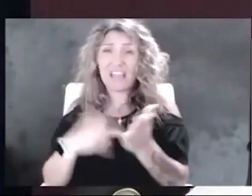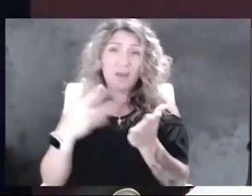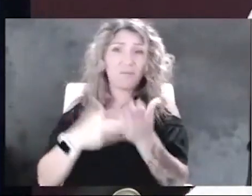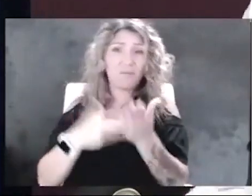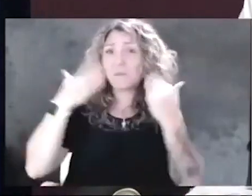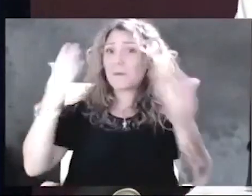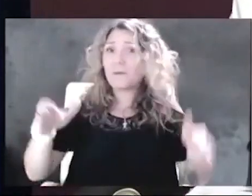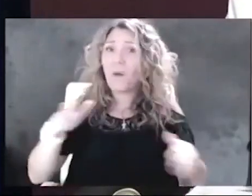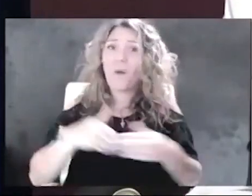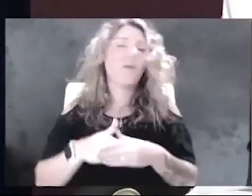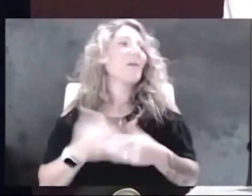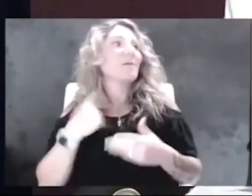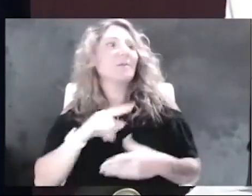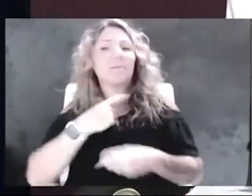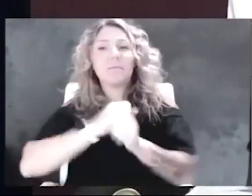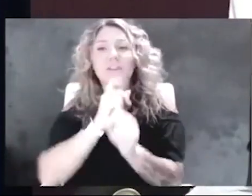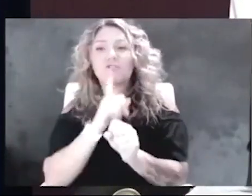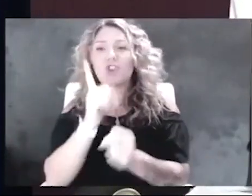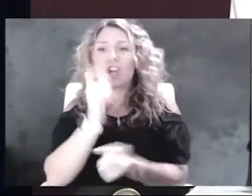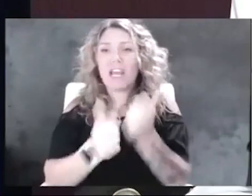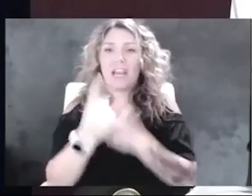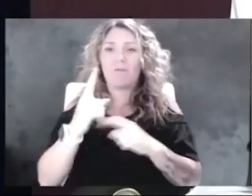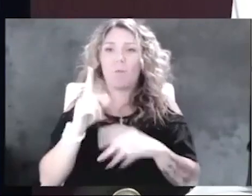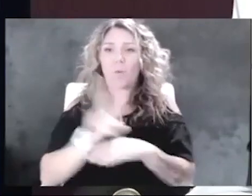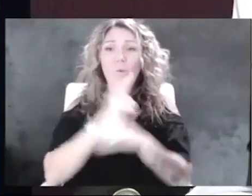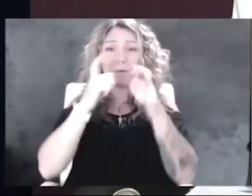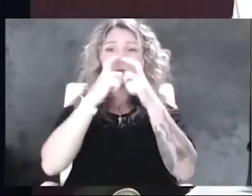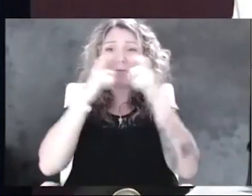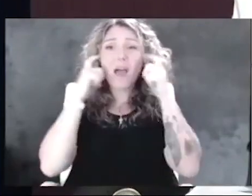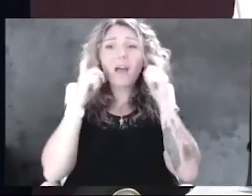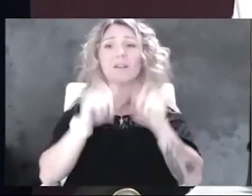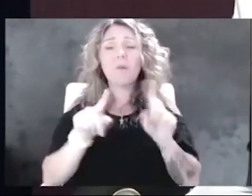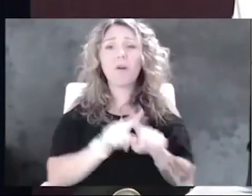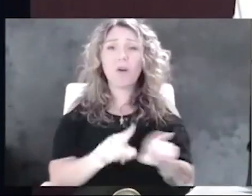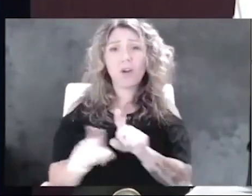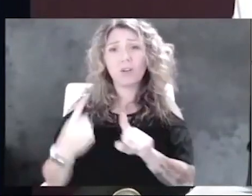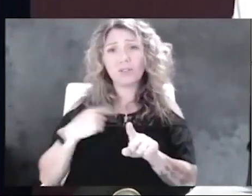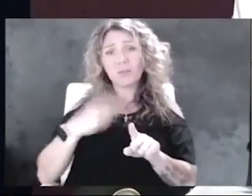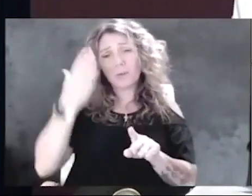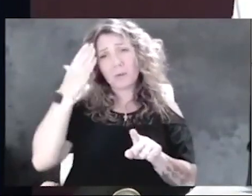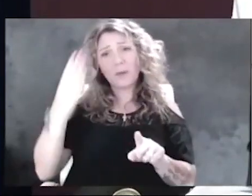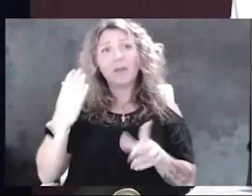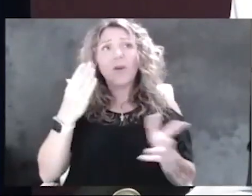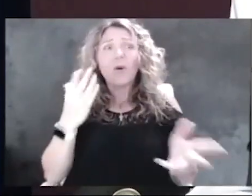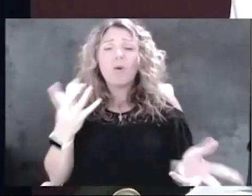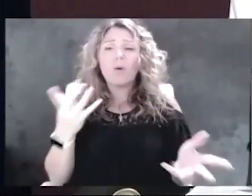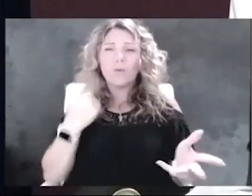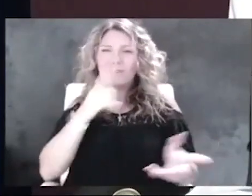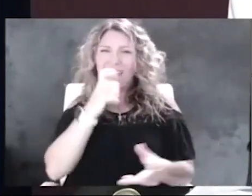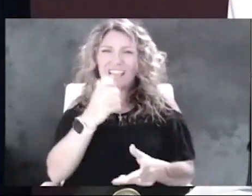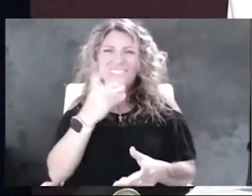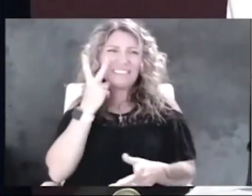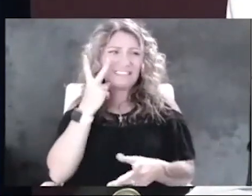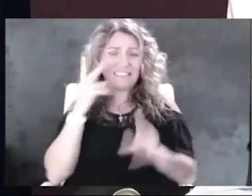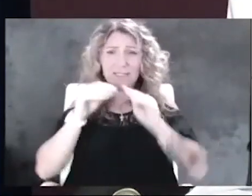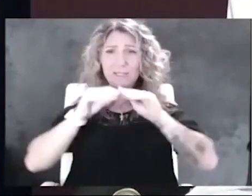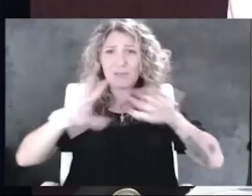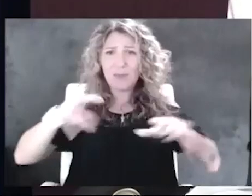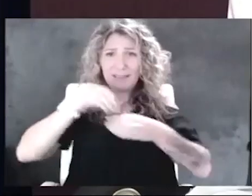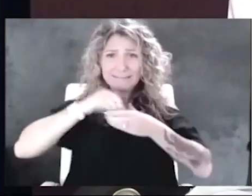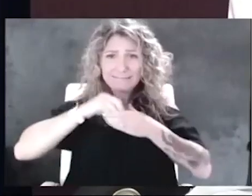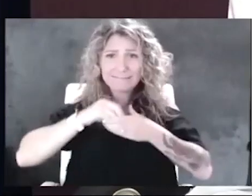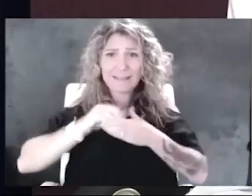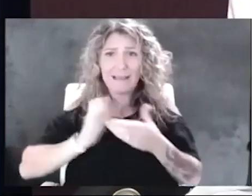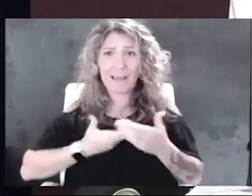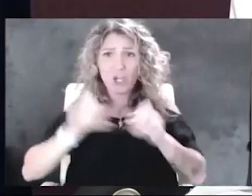that everybody is masked. What we also know is that we've not seen spread inside our healthcare system, and we follow this really closely. We have not